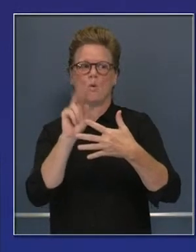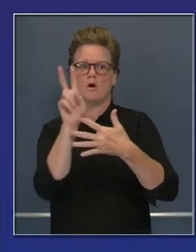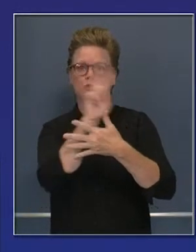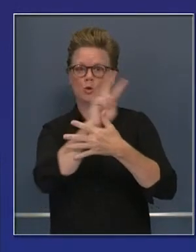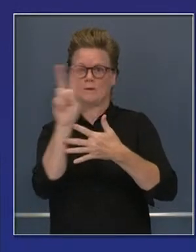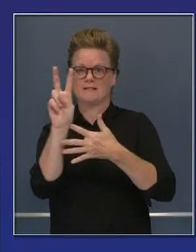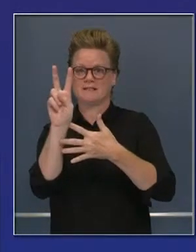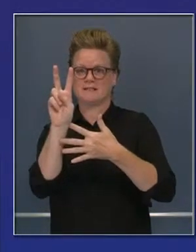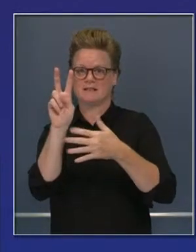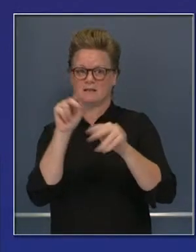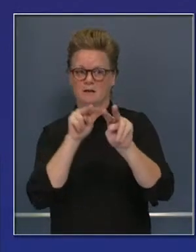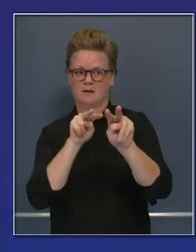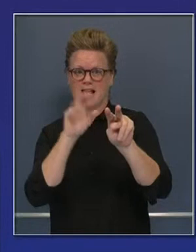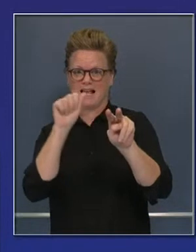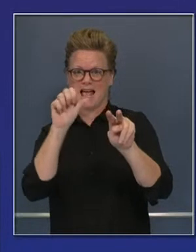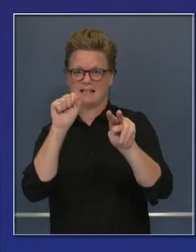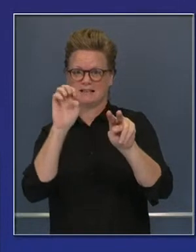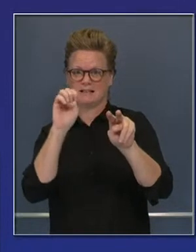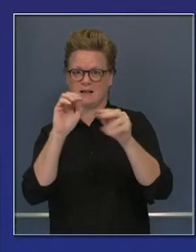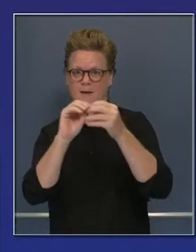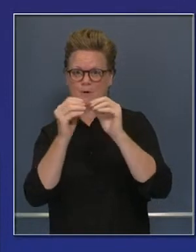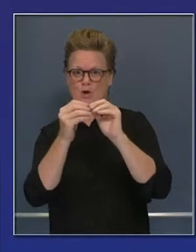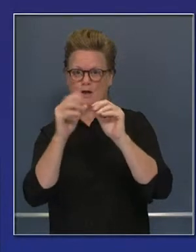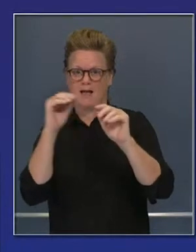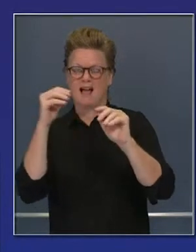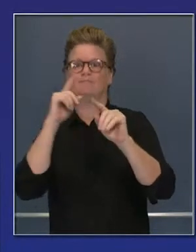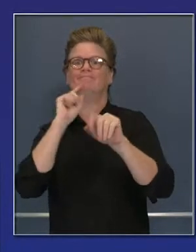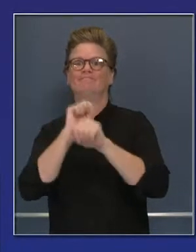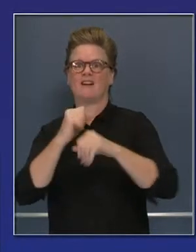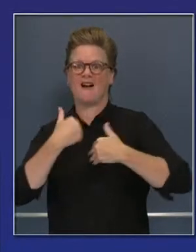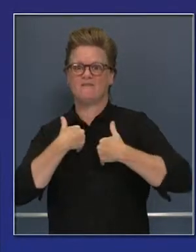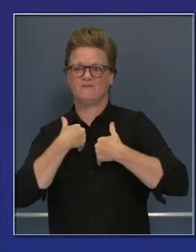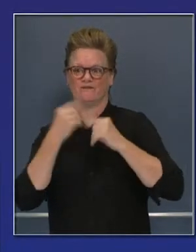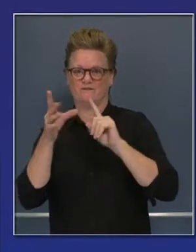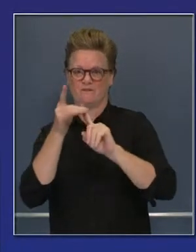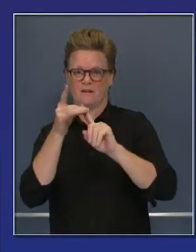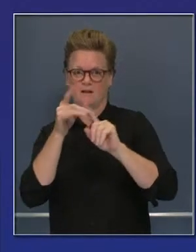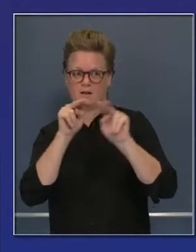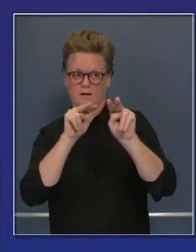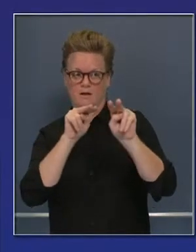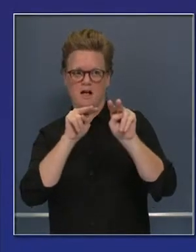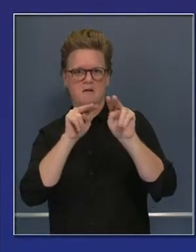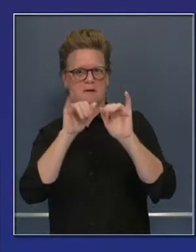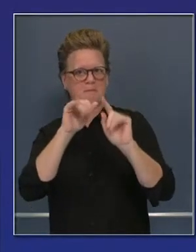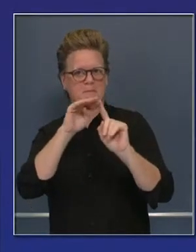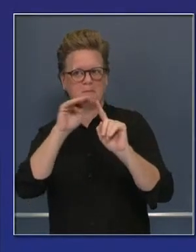has moved into red, and you can go to the state's website,